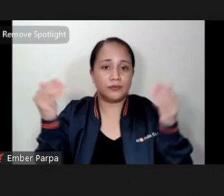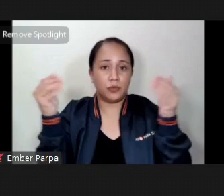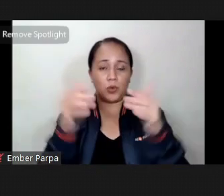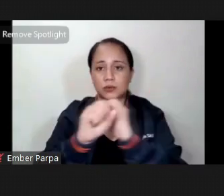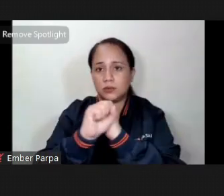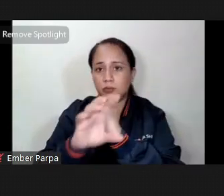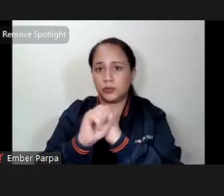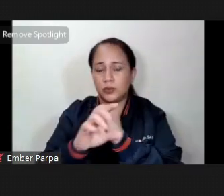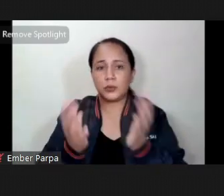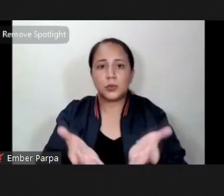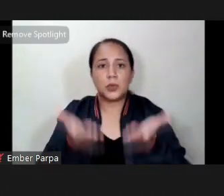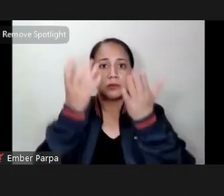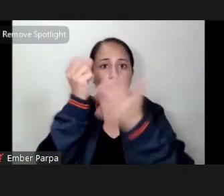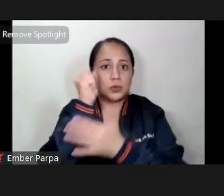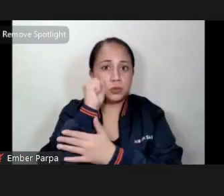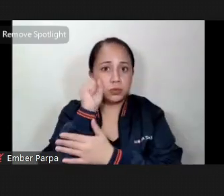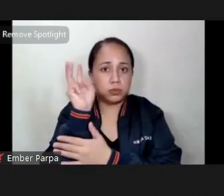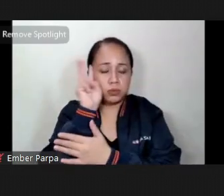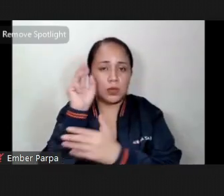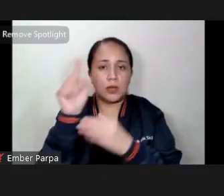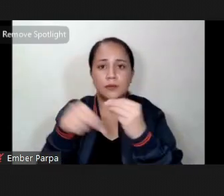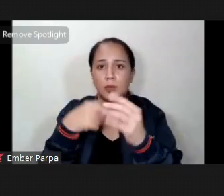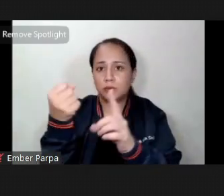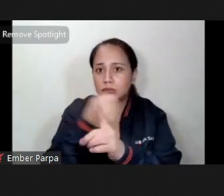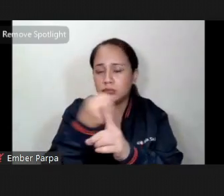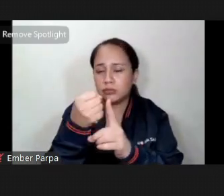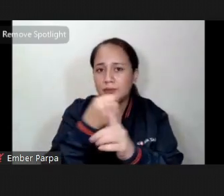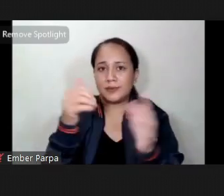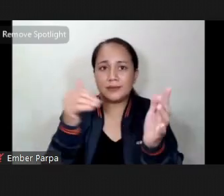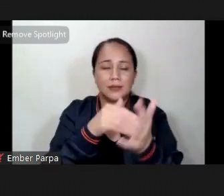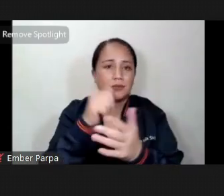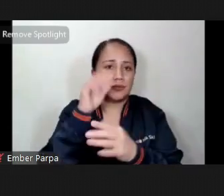advocacy and raising awareness about violence